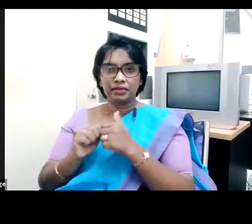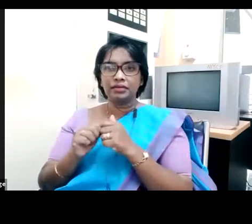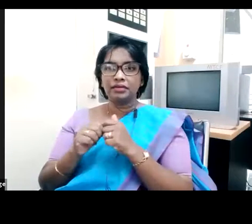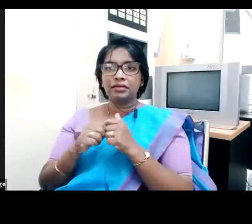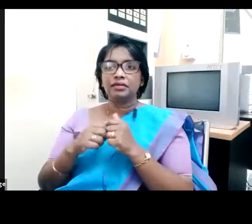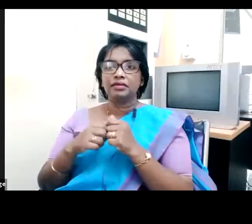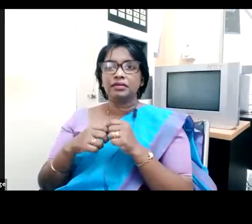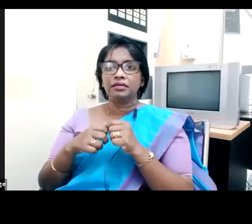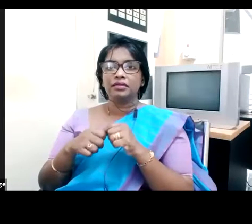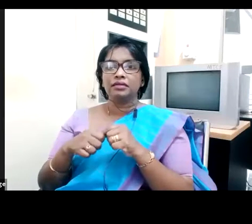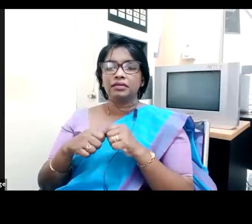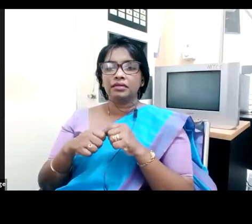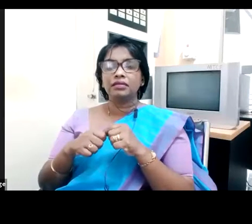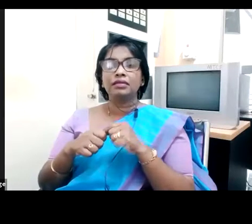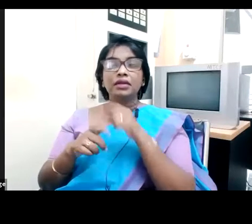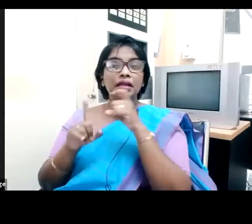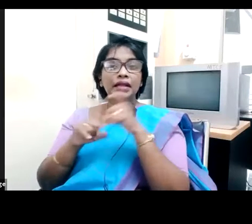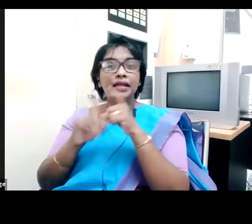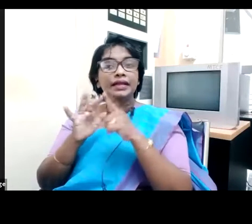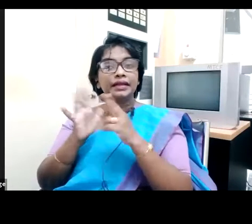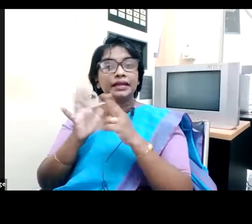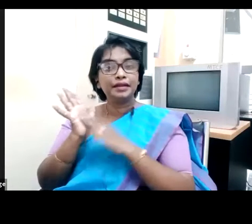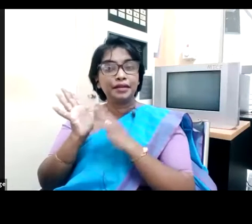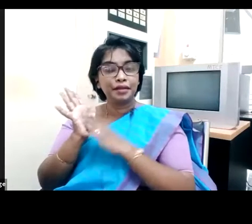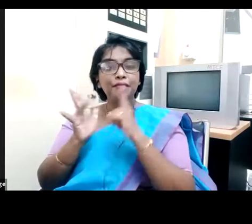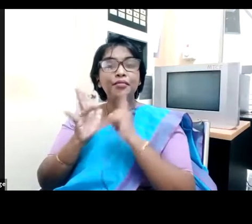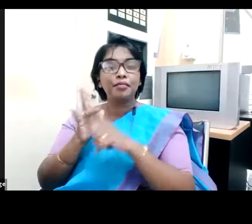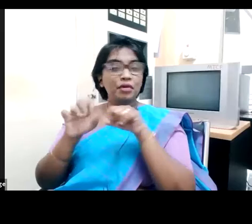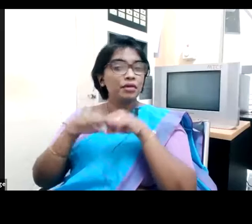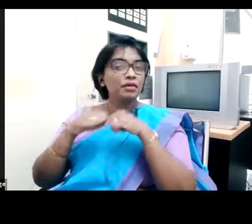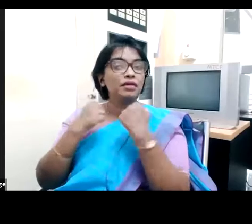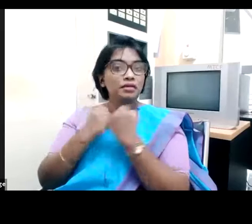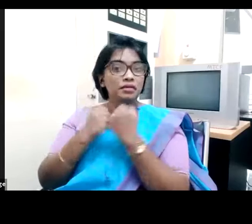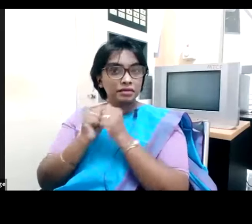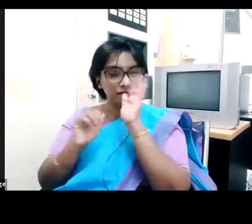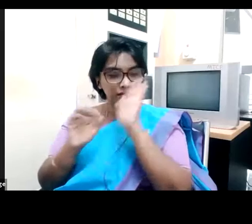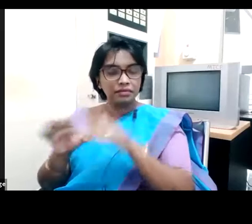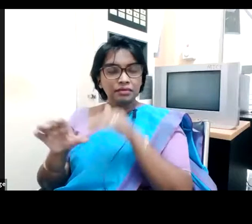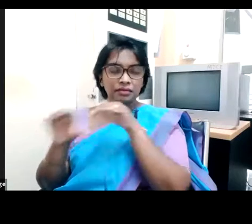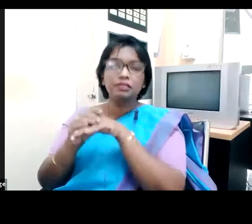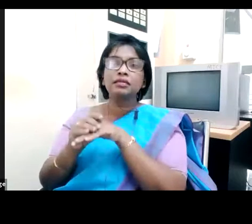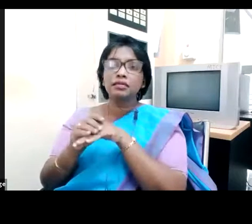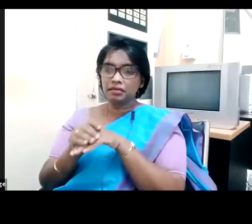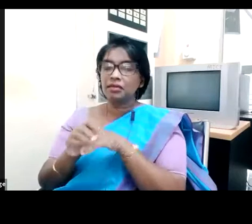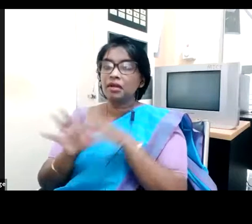Demos, what we do is like, we have a proper infrastructure where all our